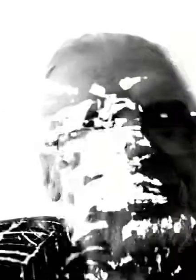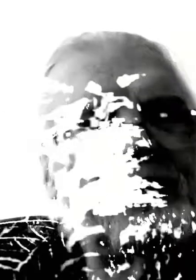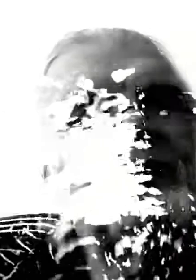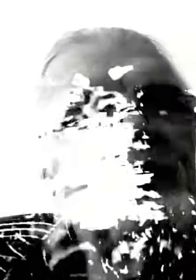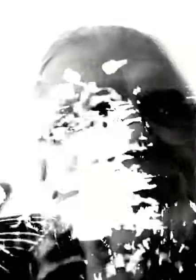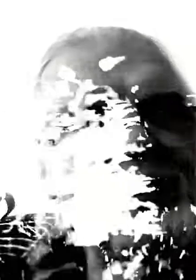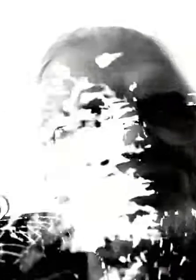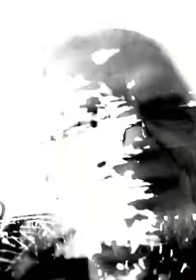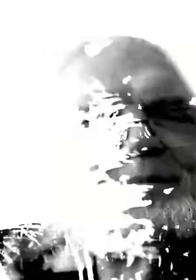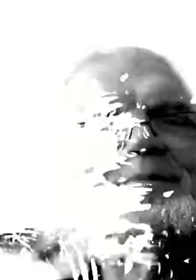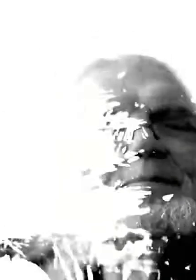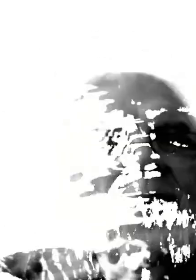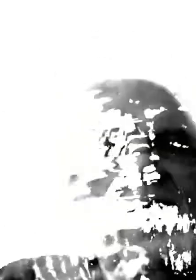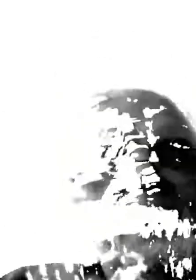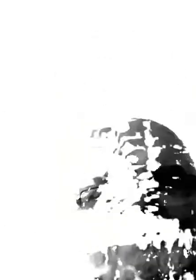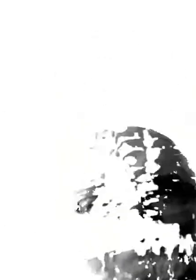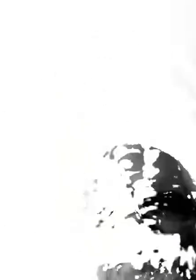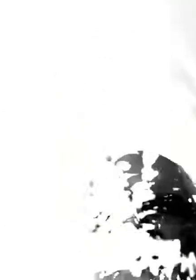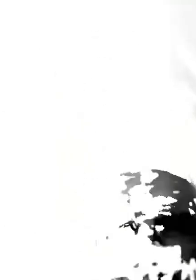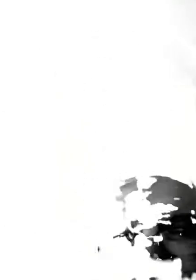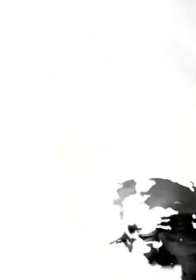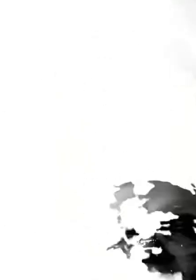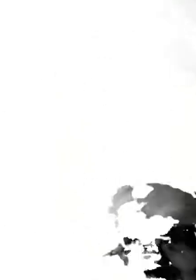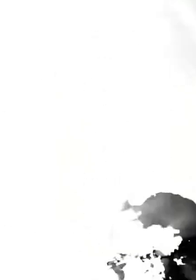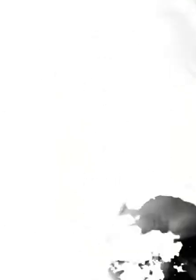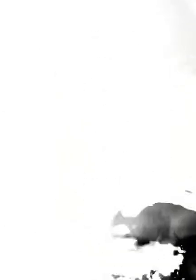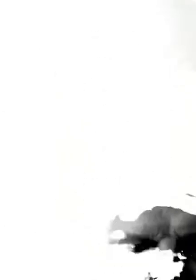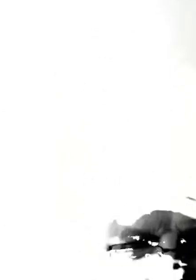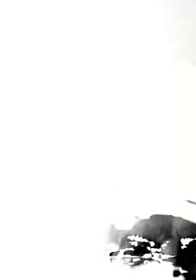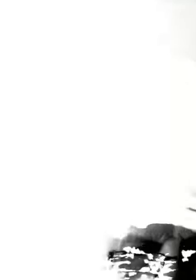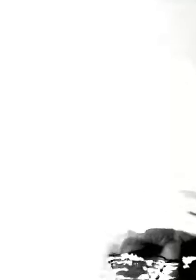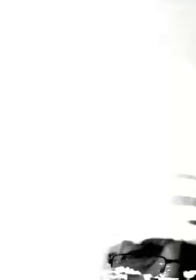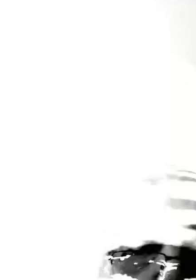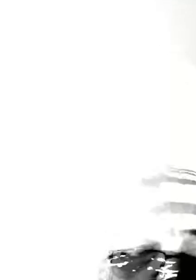thank you, you've got it. Bye.